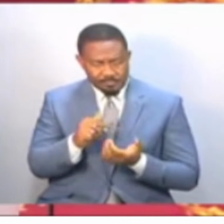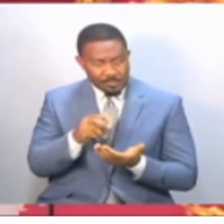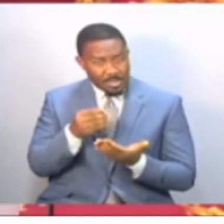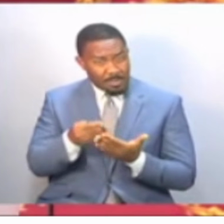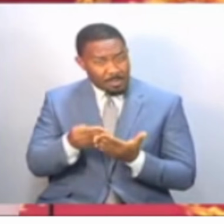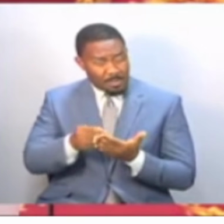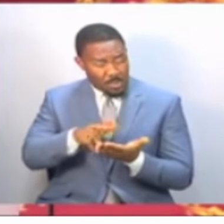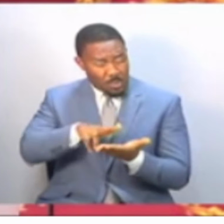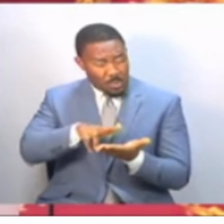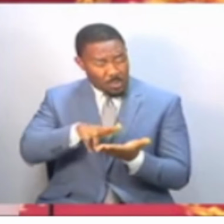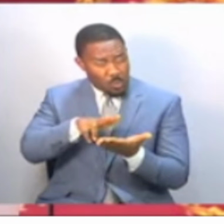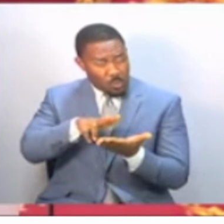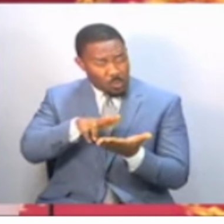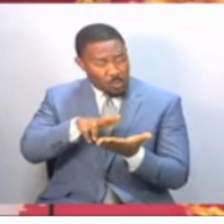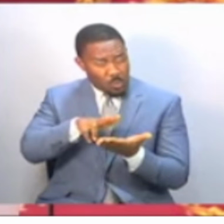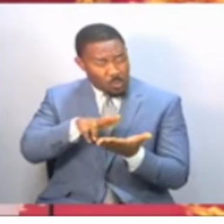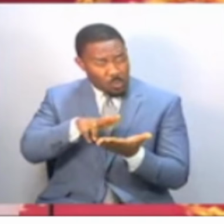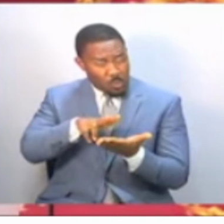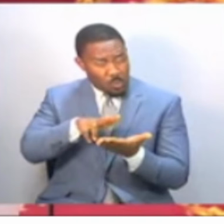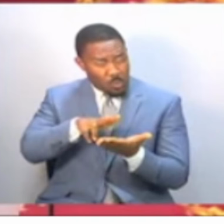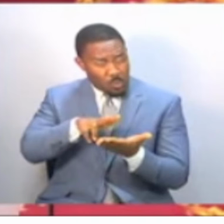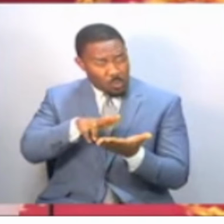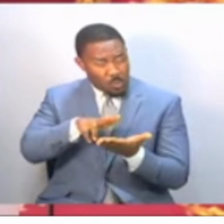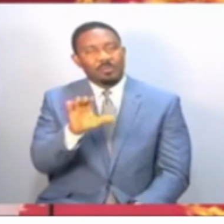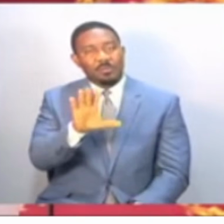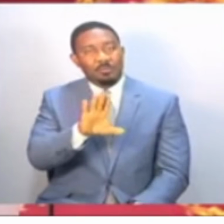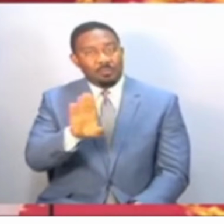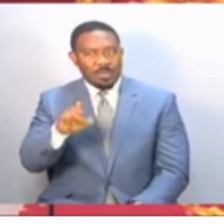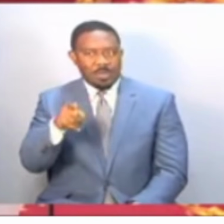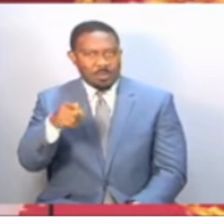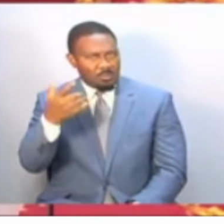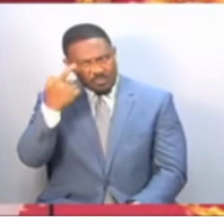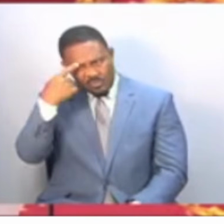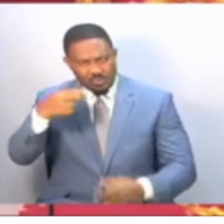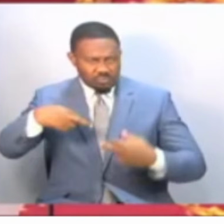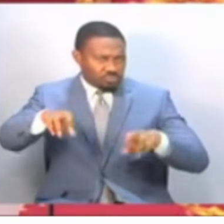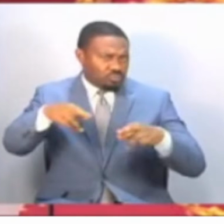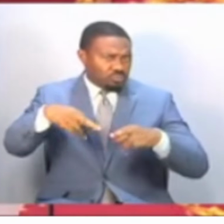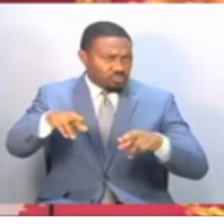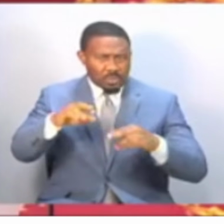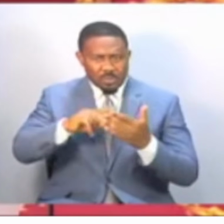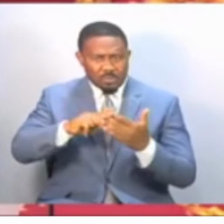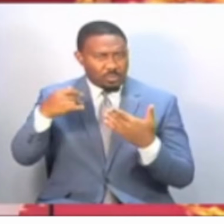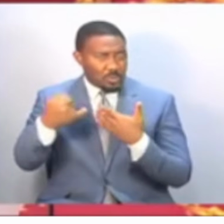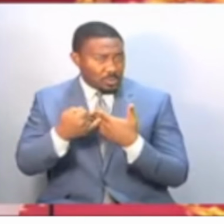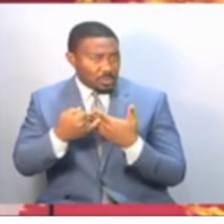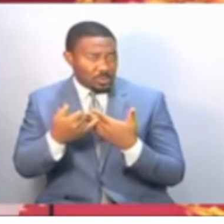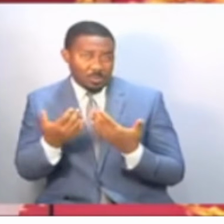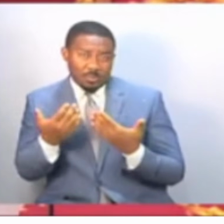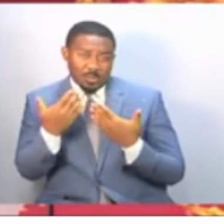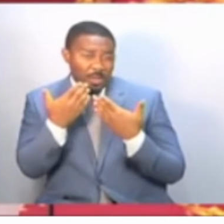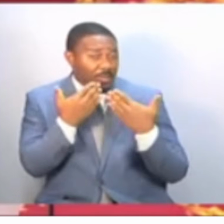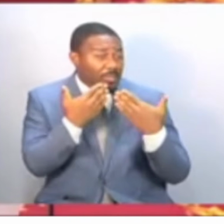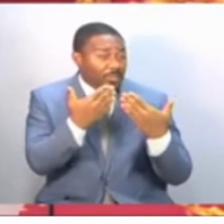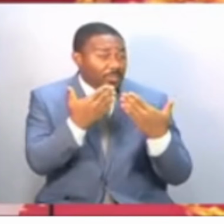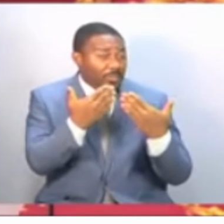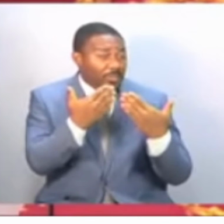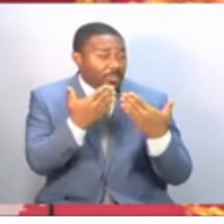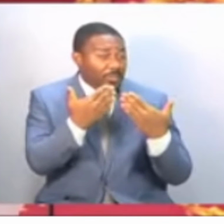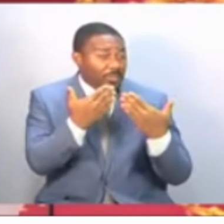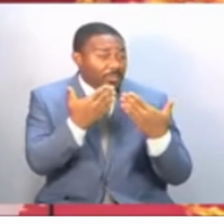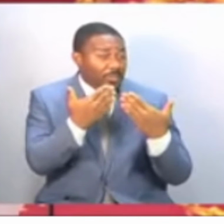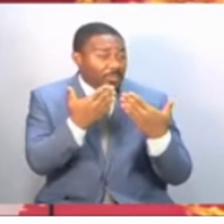for these multi-year road and bridge projects. We appreciate the support from leadership and members of this